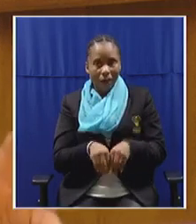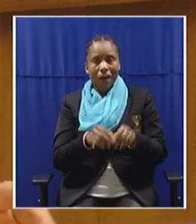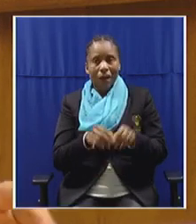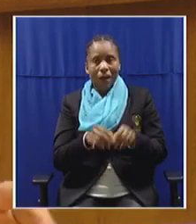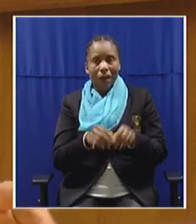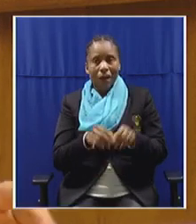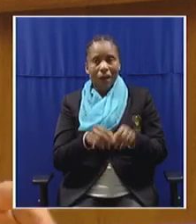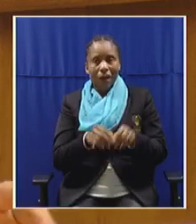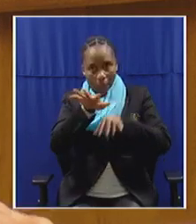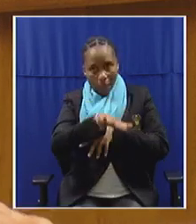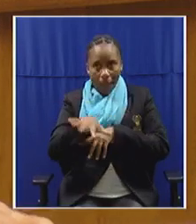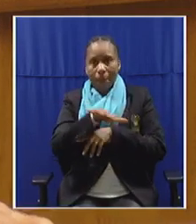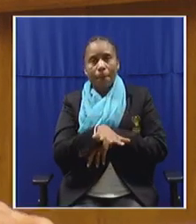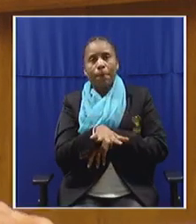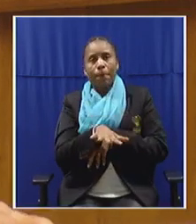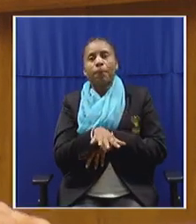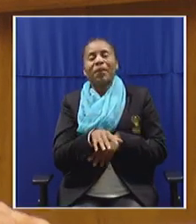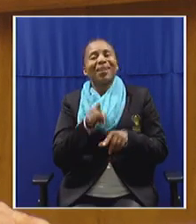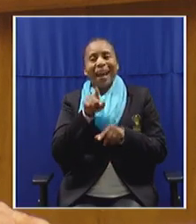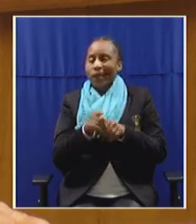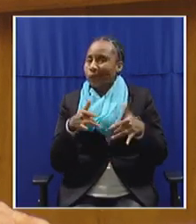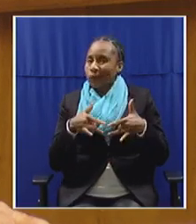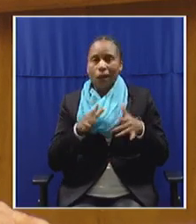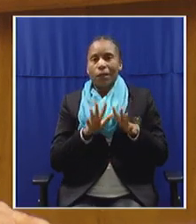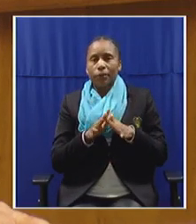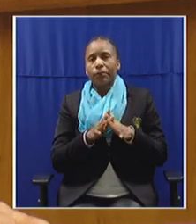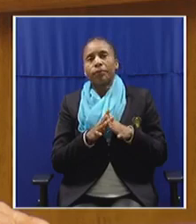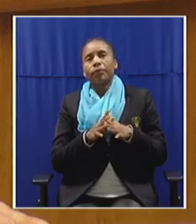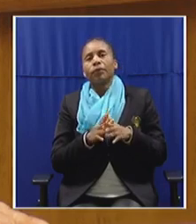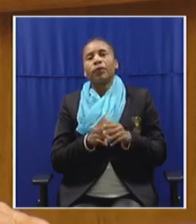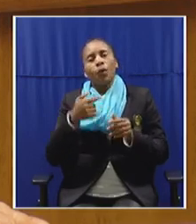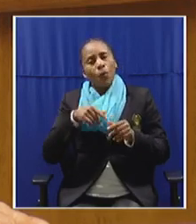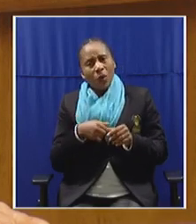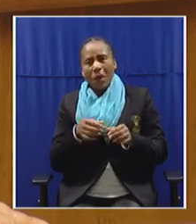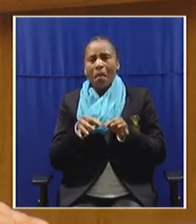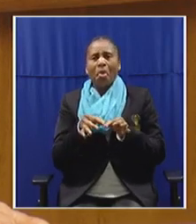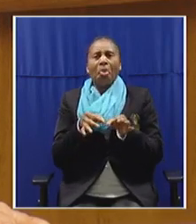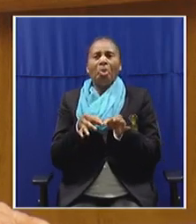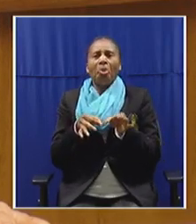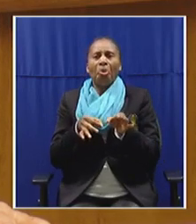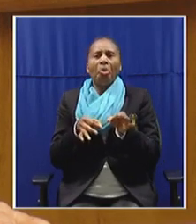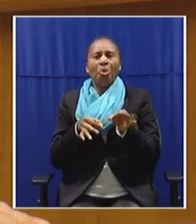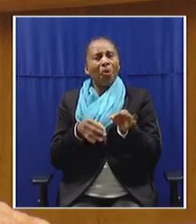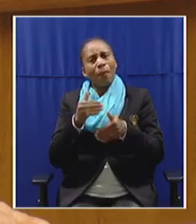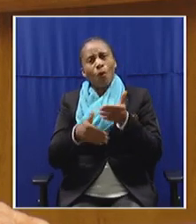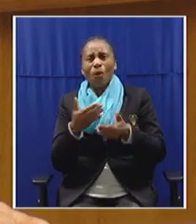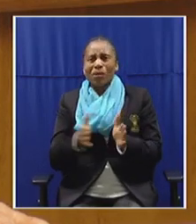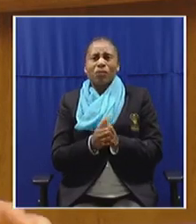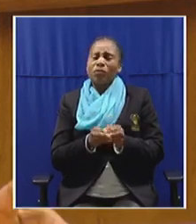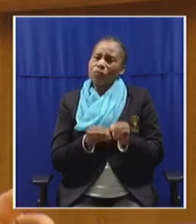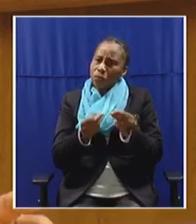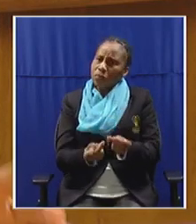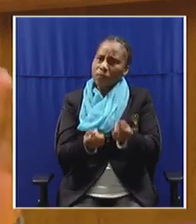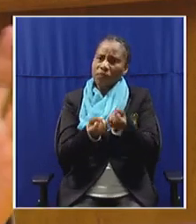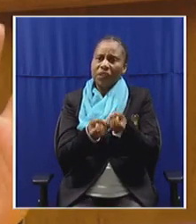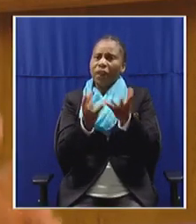that. We have unduly delayed the process over a period of time to accelerate land reform